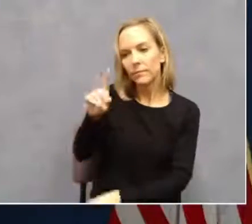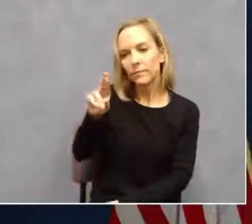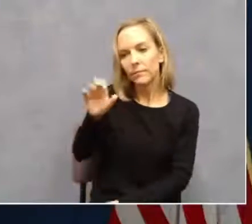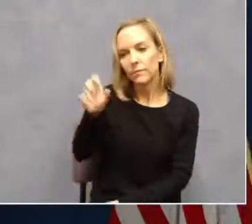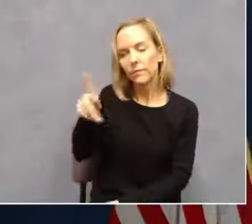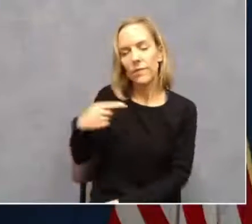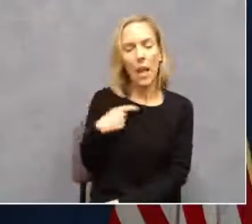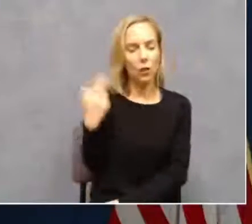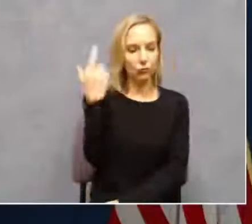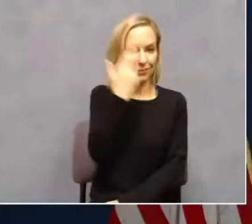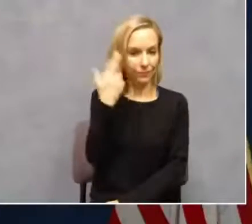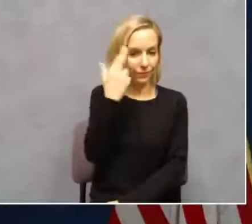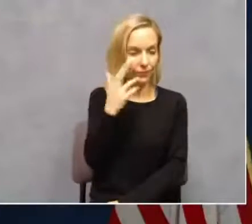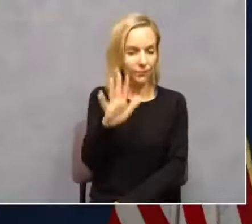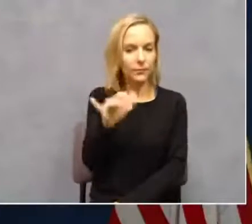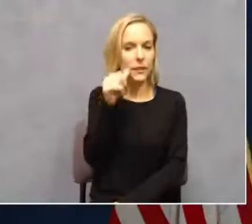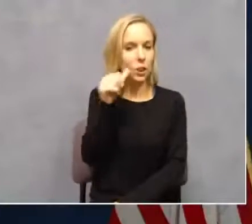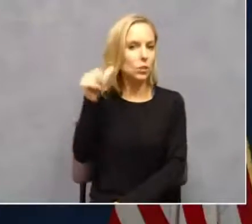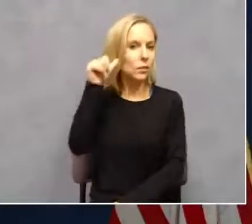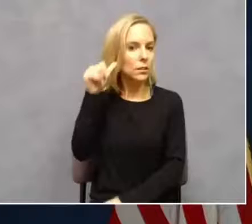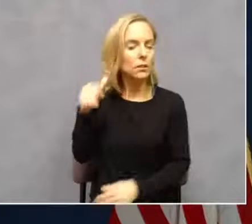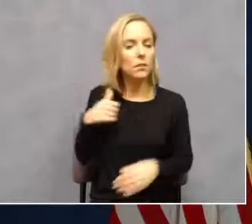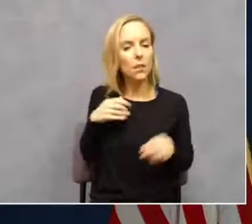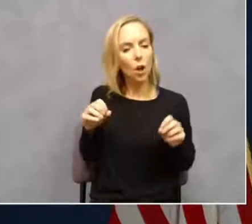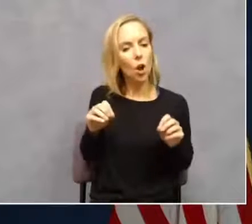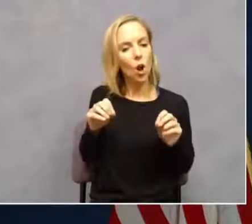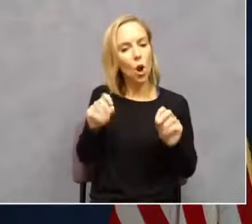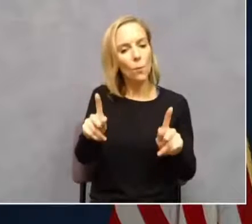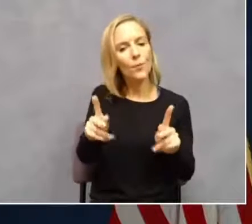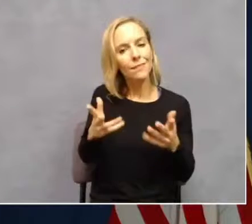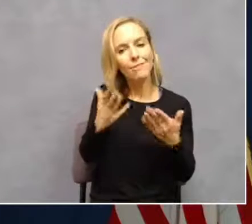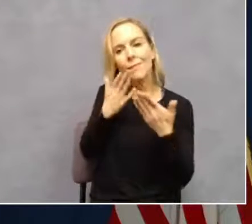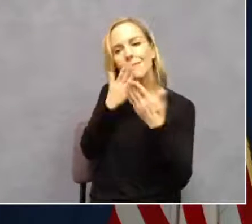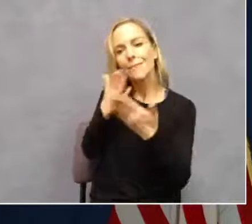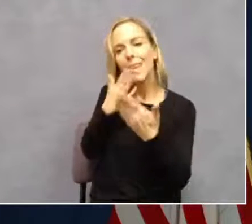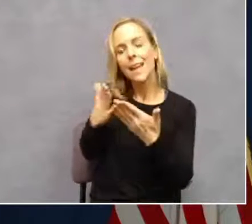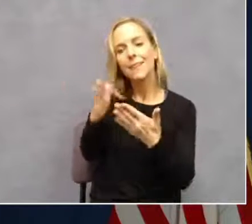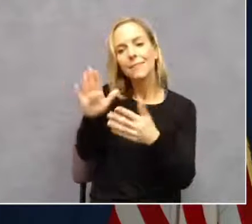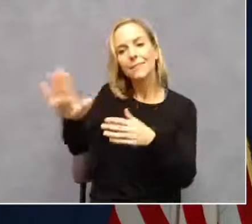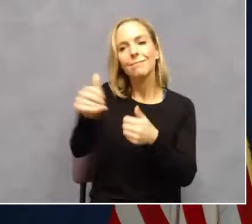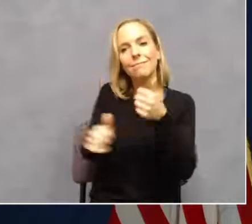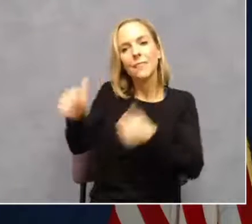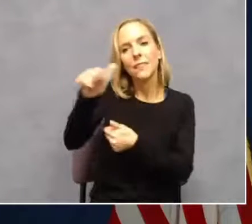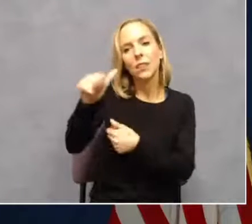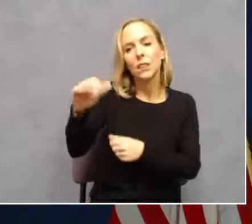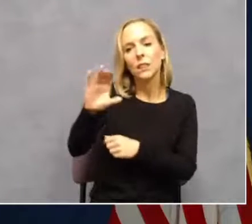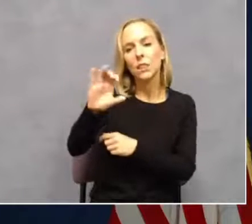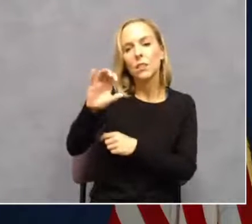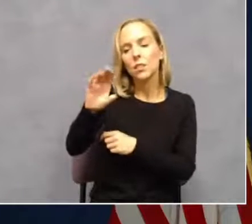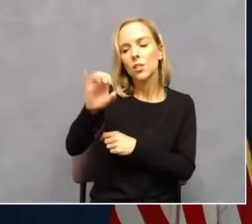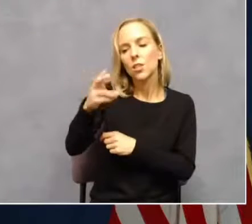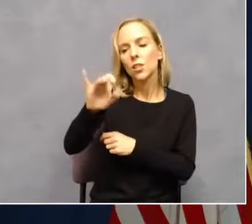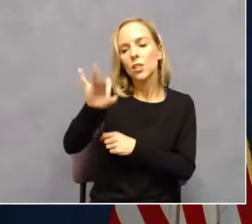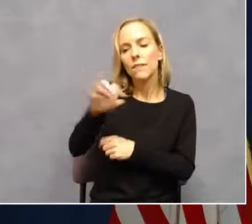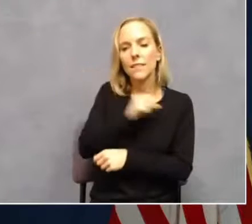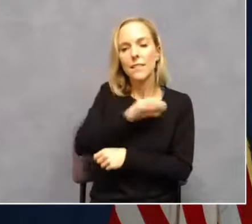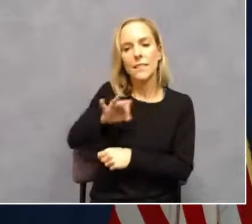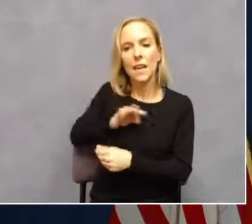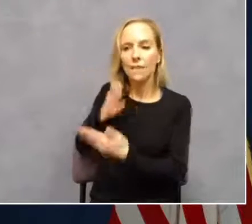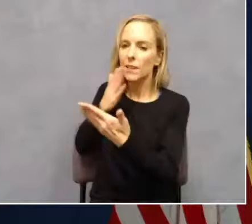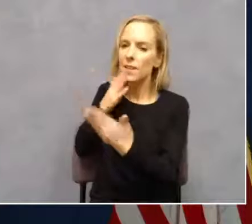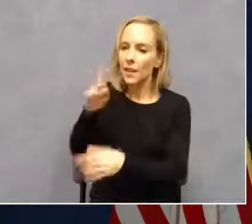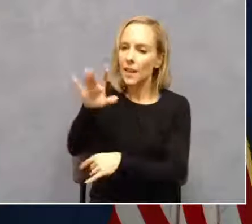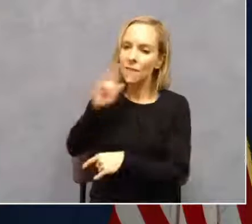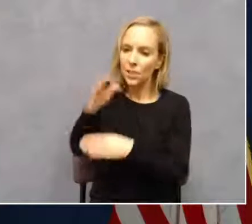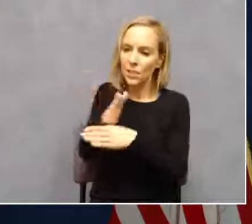that yesterday we had an opportunity to thank his Chief of Staff, Kelly Alexander, for sharing a personal story, but we didn't